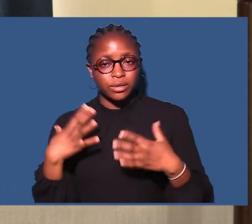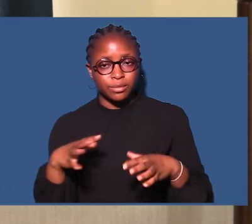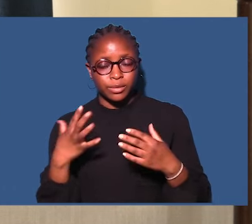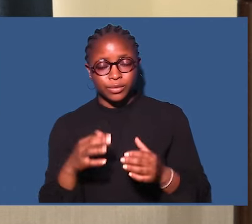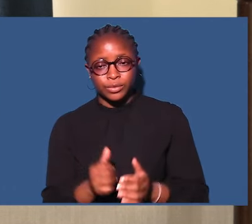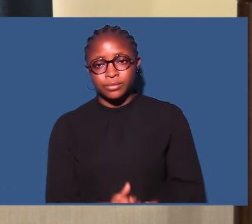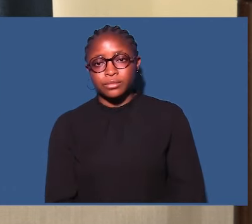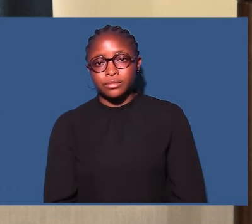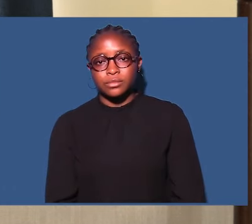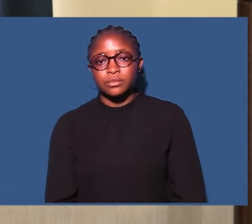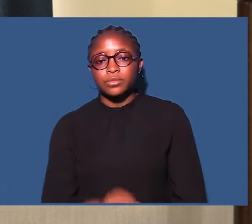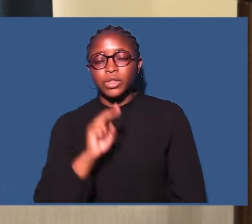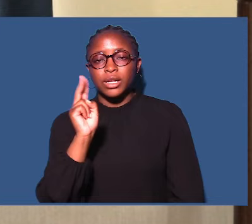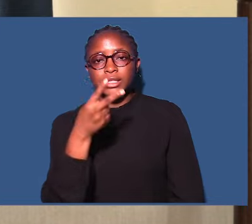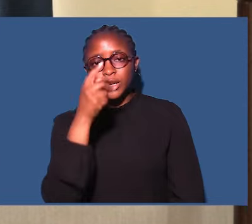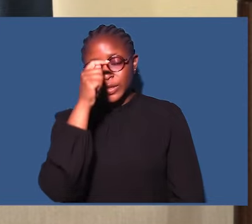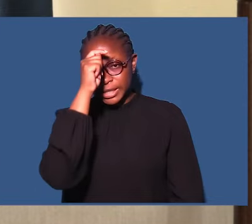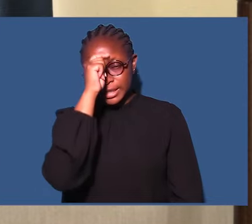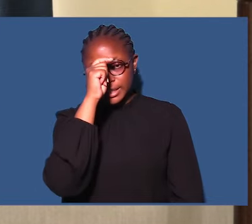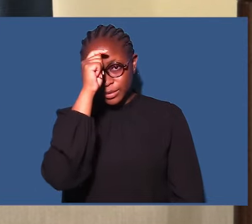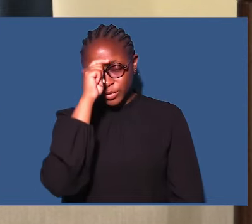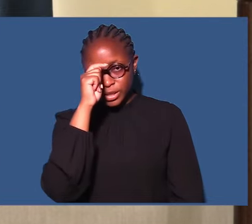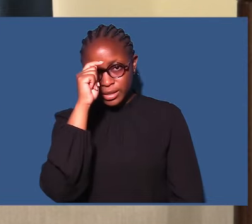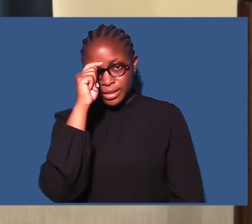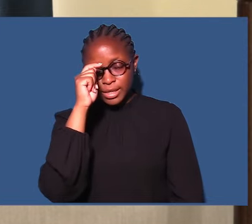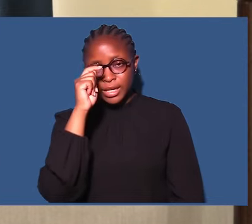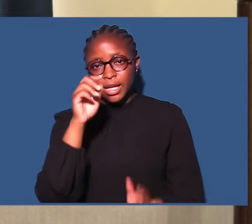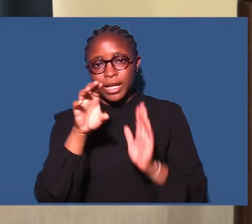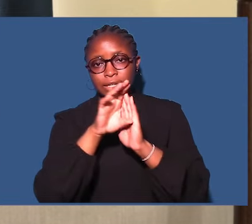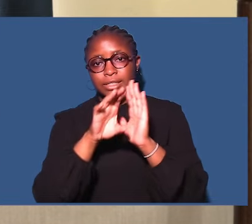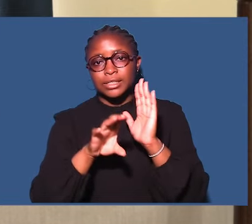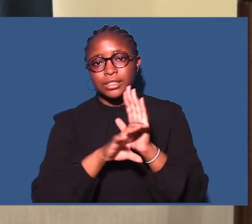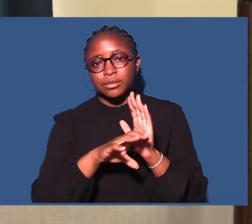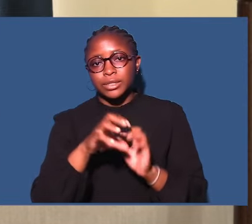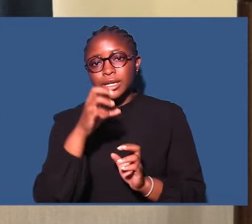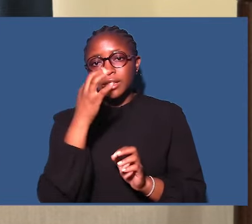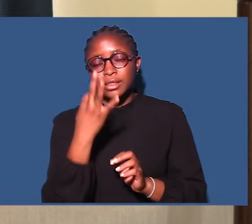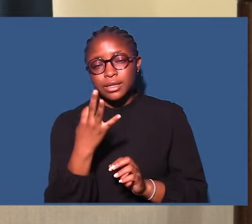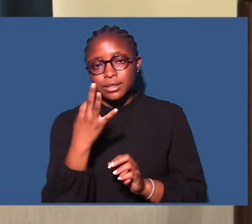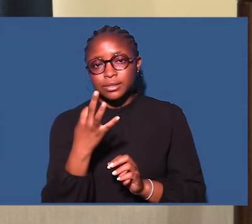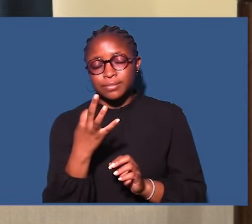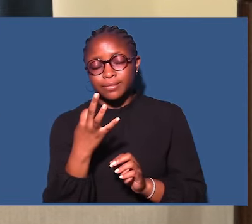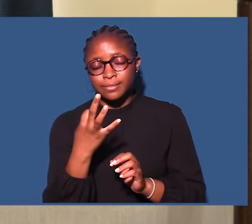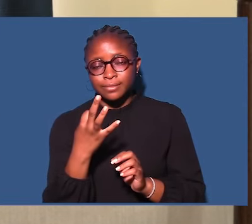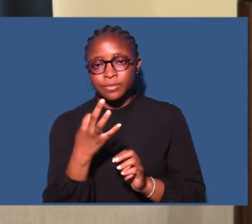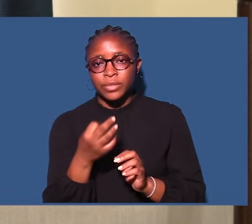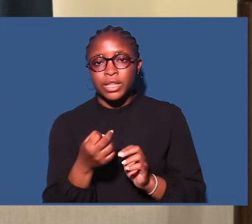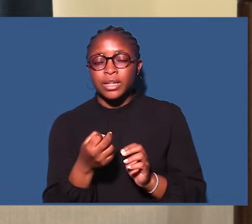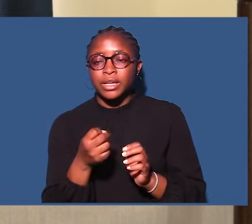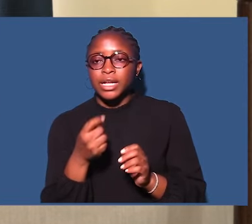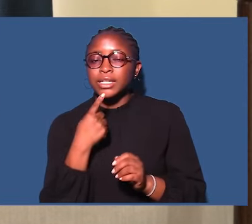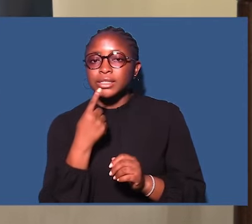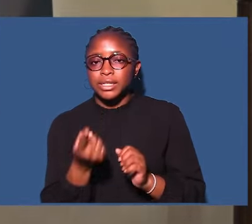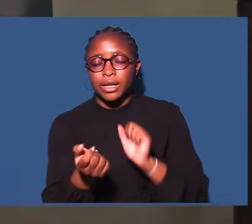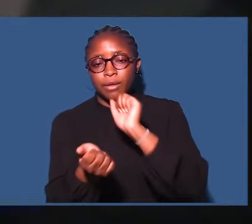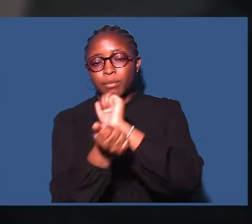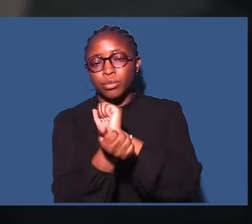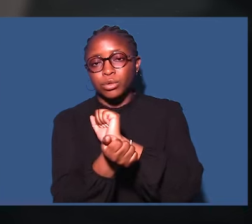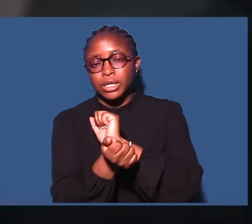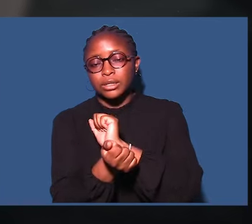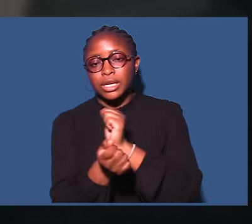In 2 Timothy chapter 3, verse 16 to 17, the scripture says, Paul has